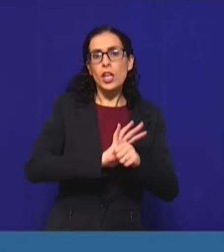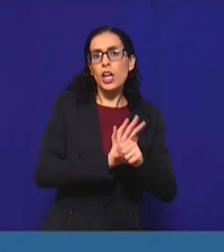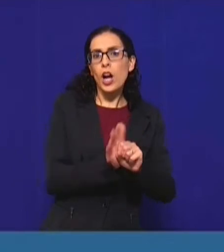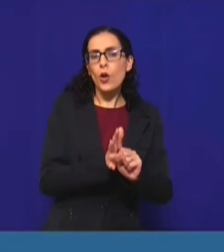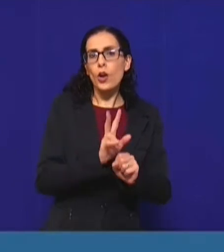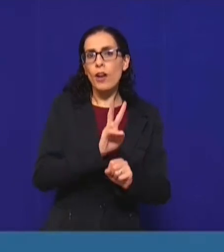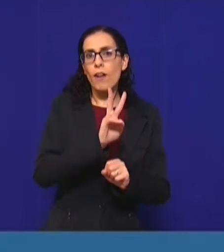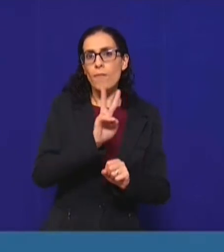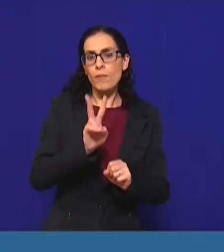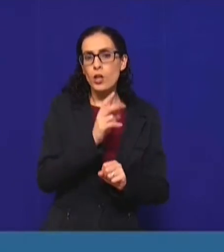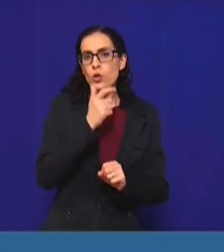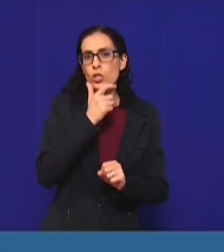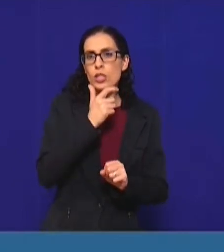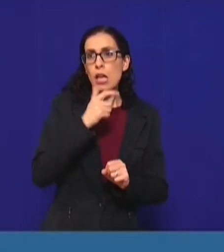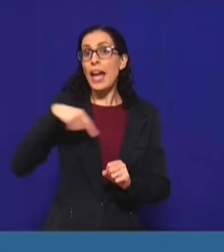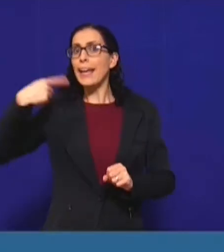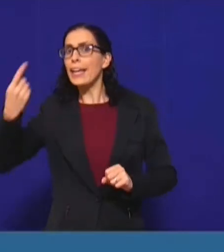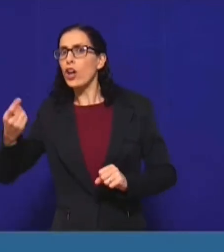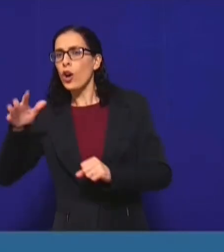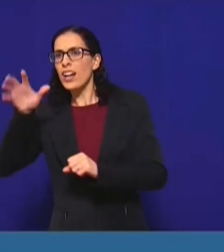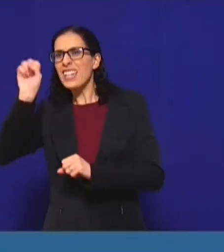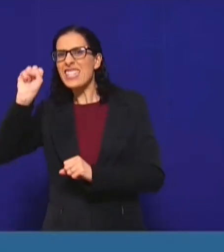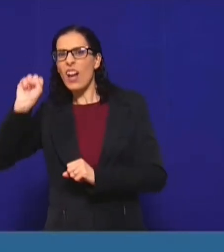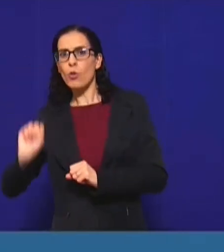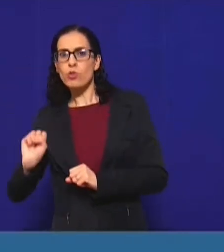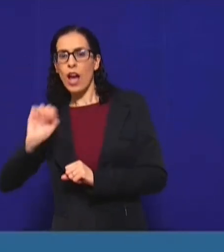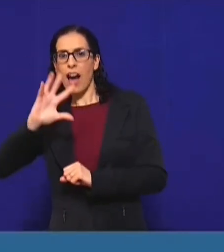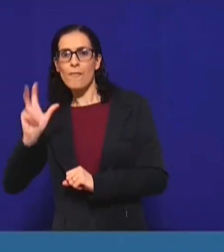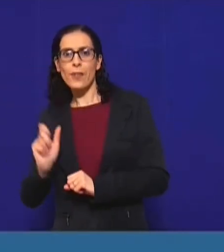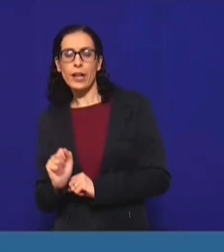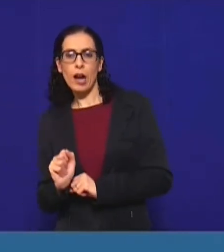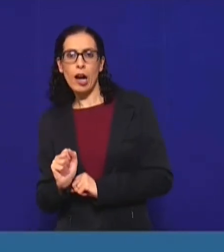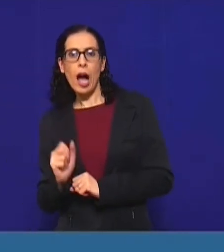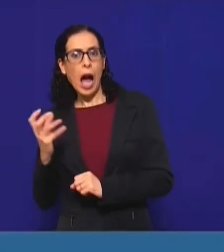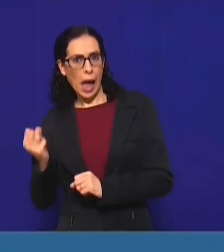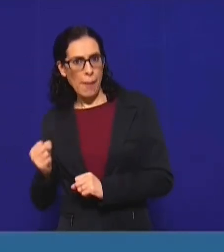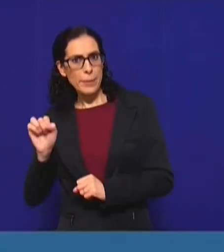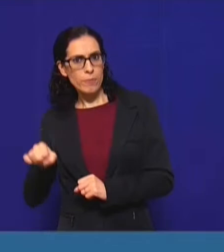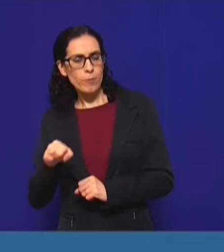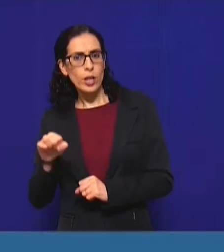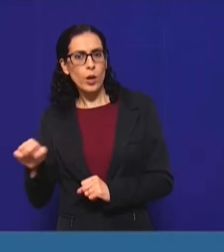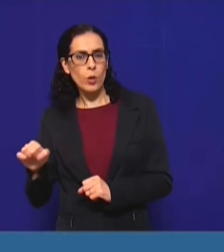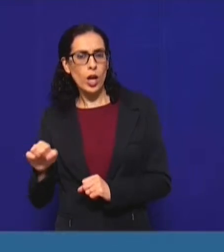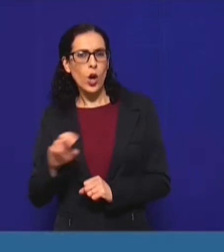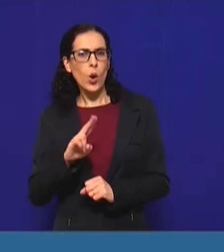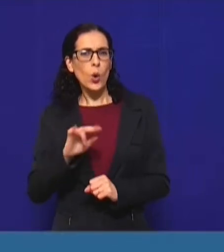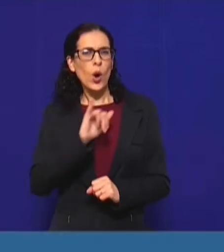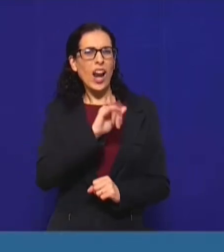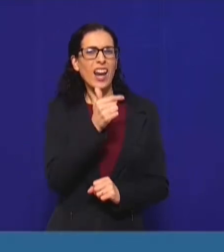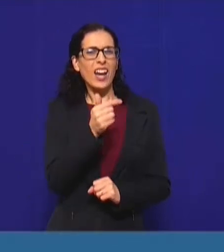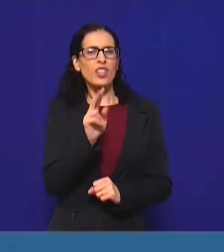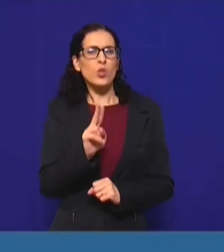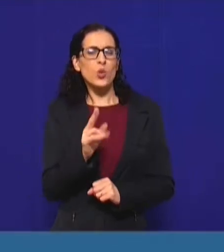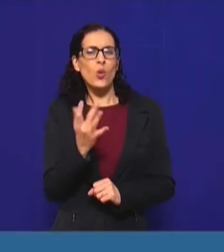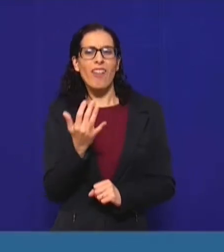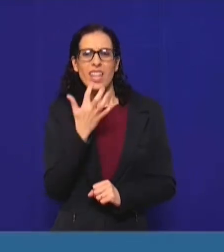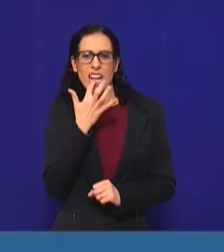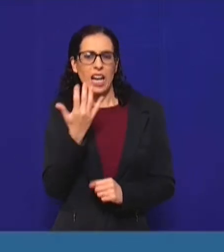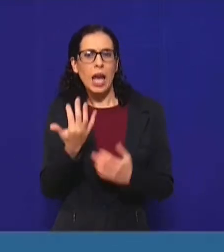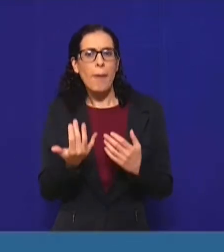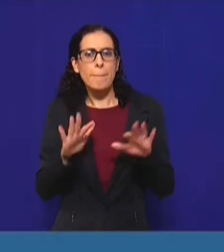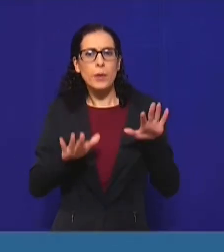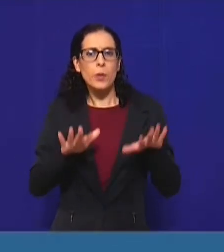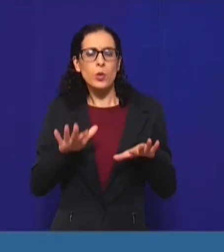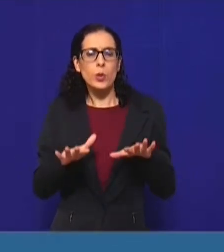Africa kien hemm żieda fil-każijiet. Forsi update dwar il-każijiet fl-ITU, eżempju l-età tal-pazjenti